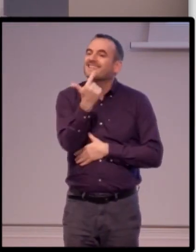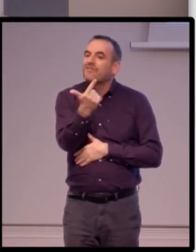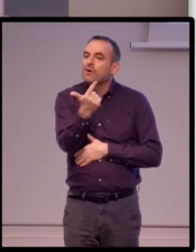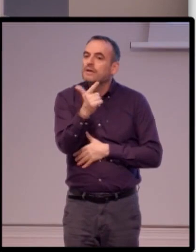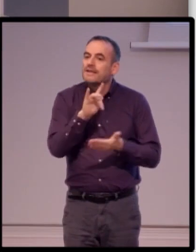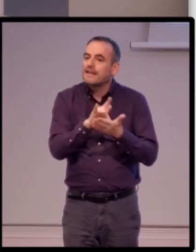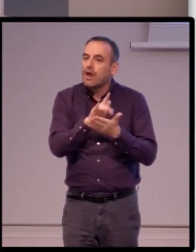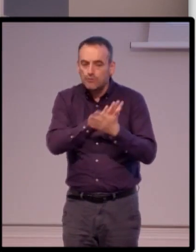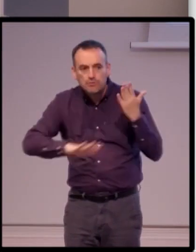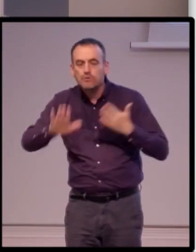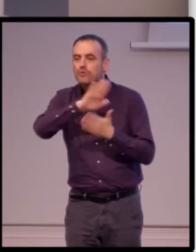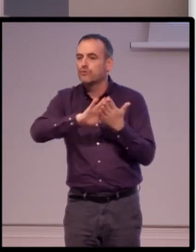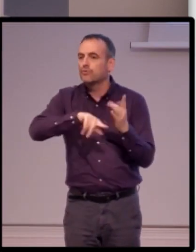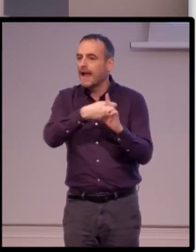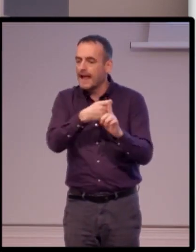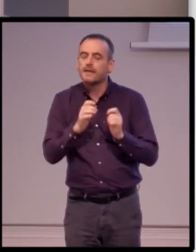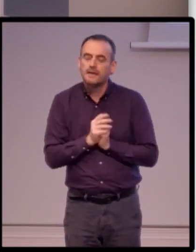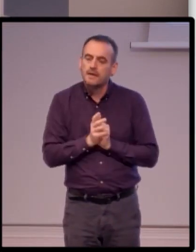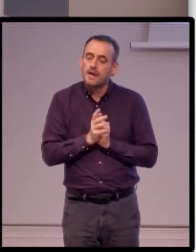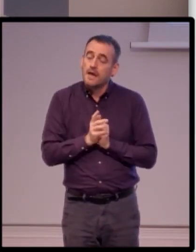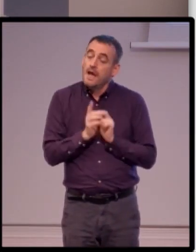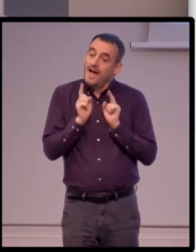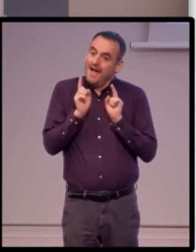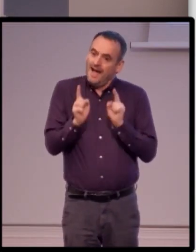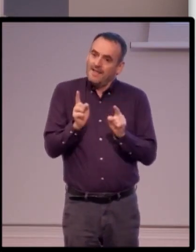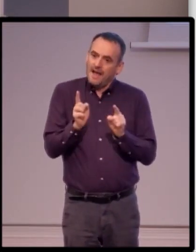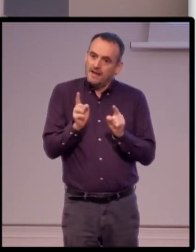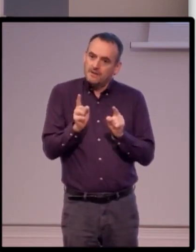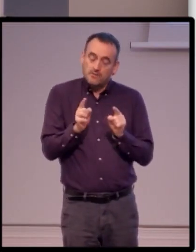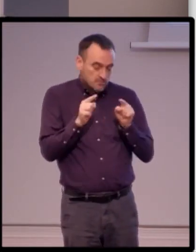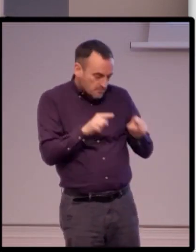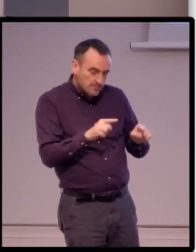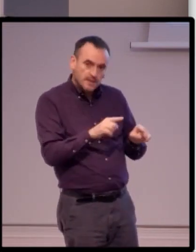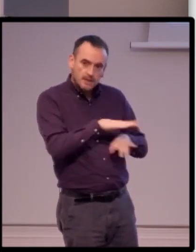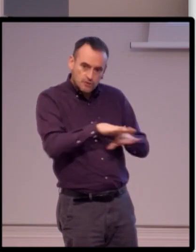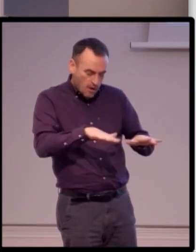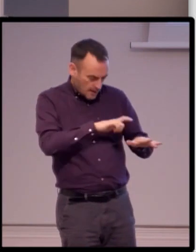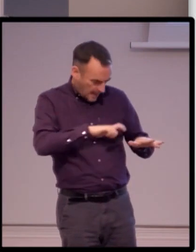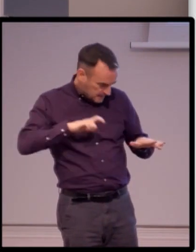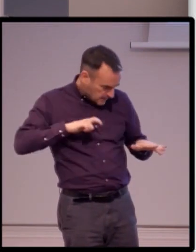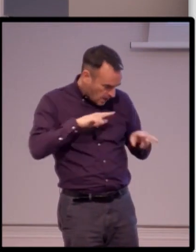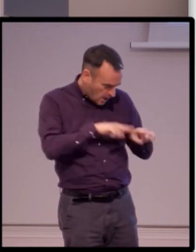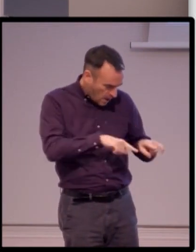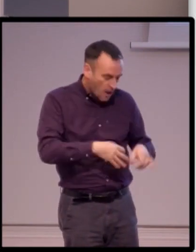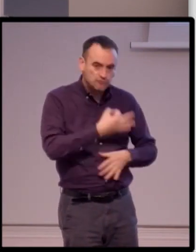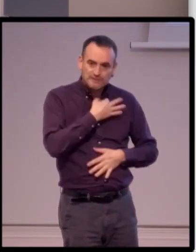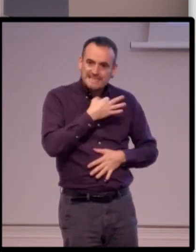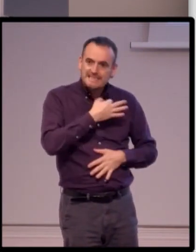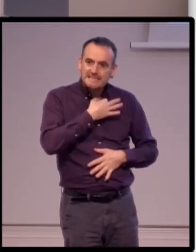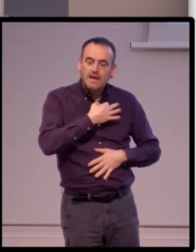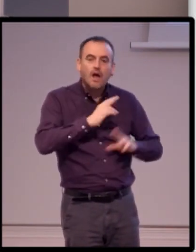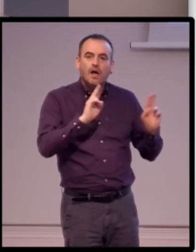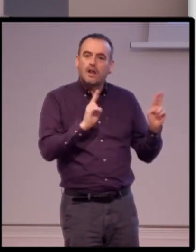the country. And it goes some way to ending the lottery that had thus far characterised children's